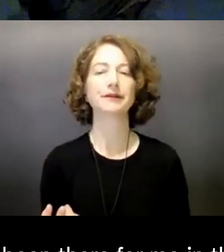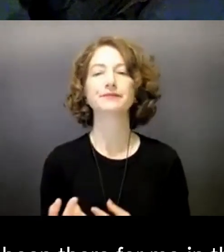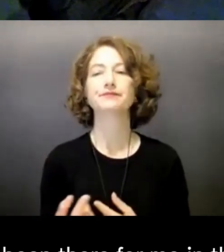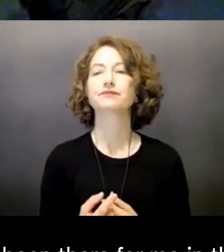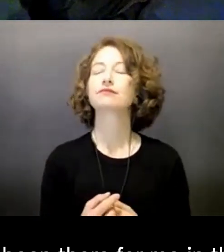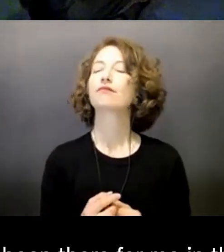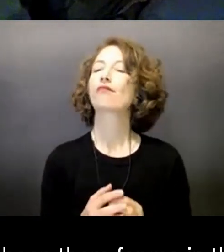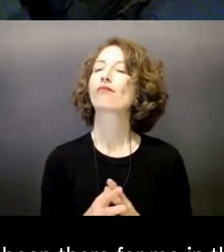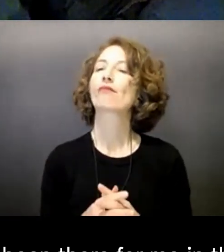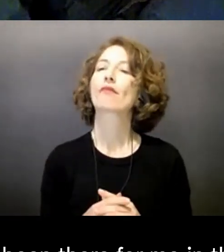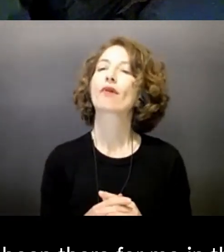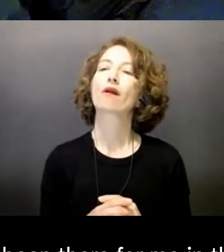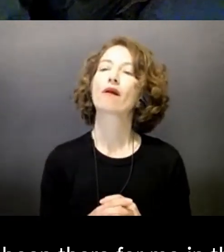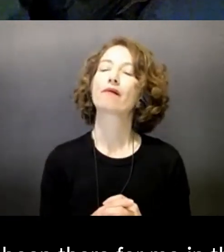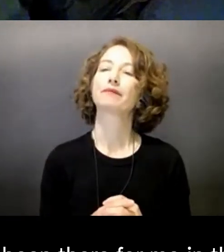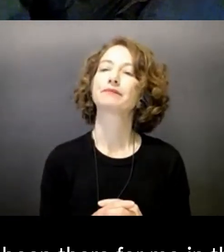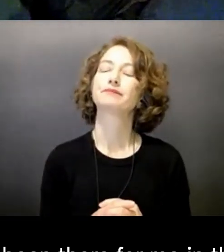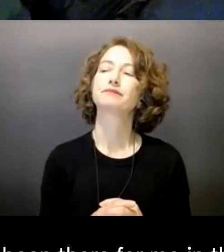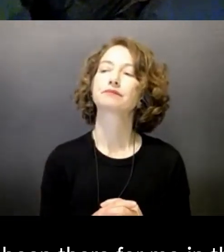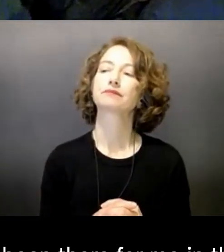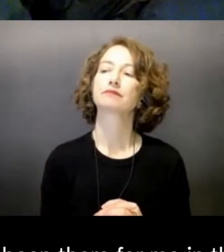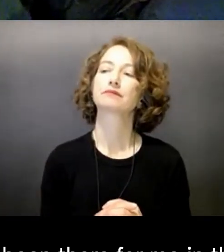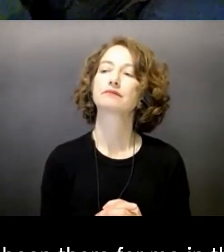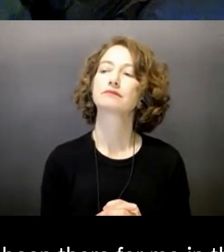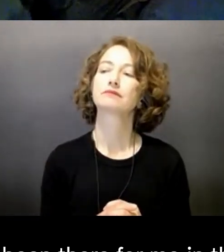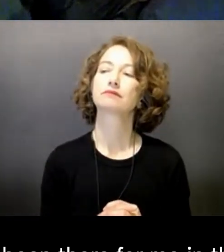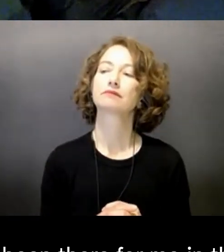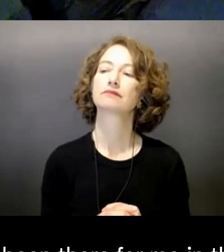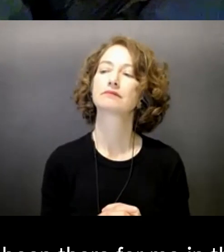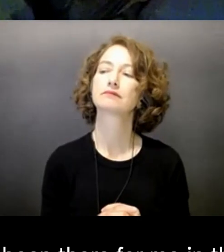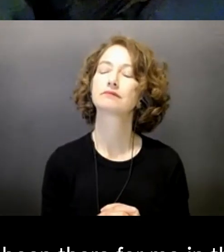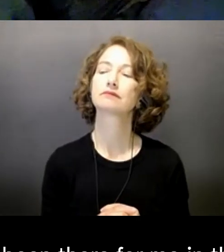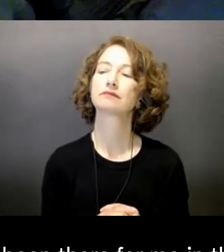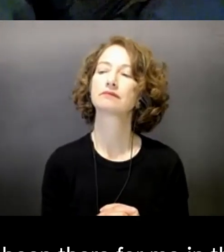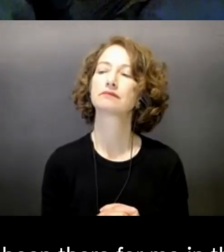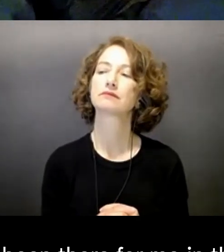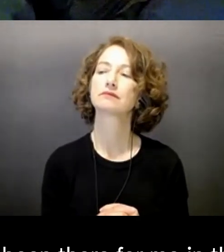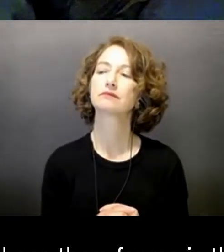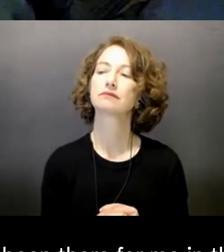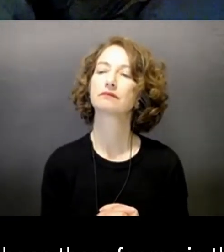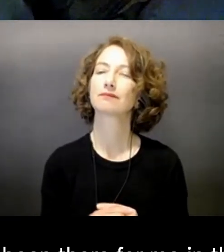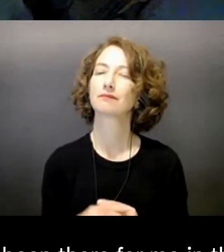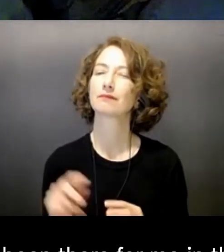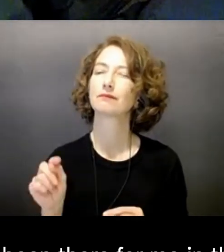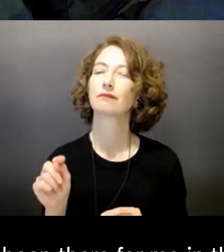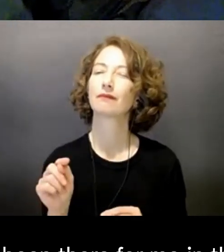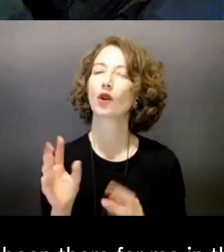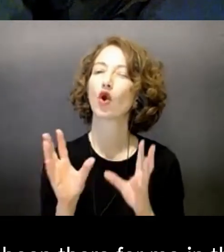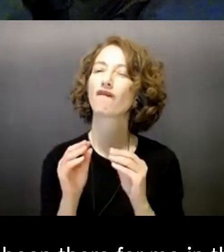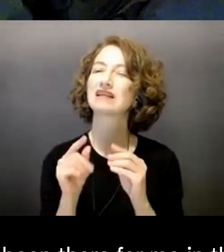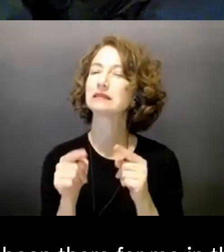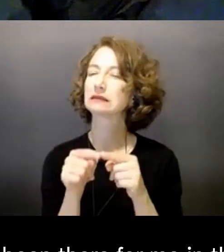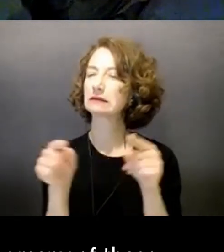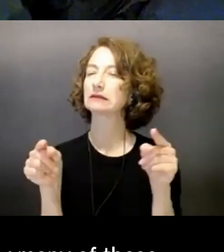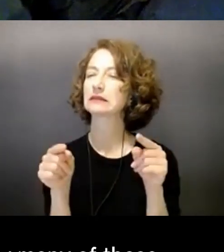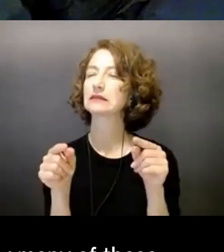been that has really been there for me in this conference is that